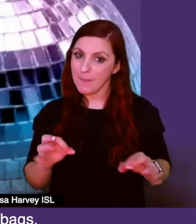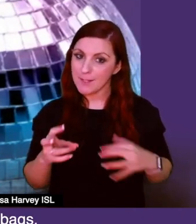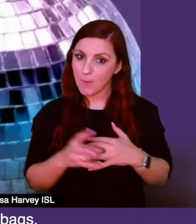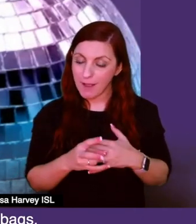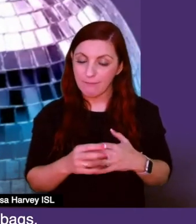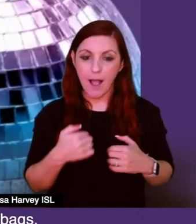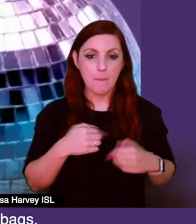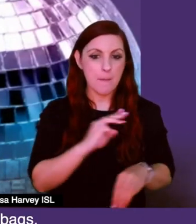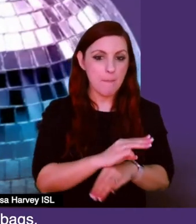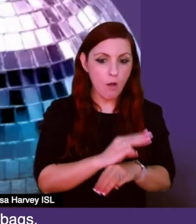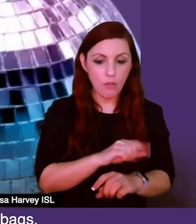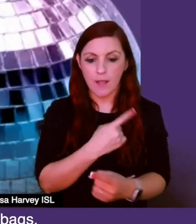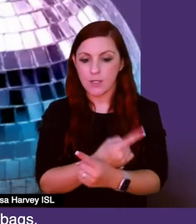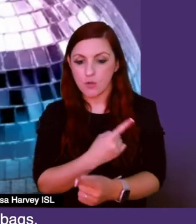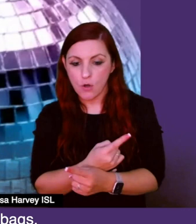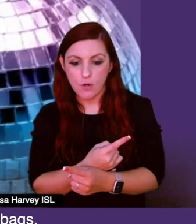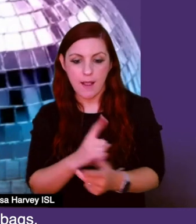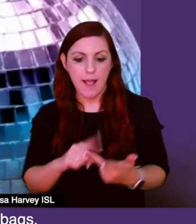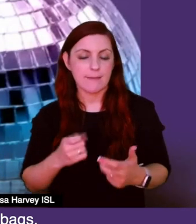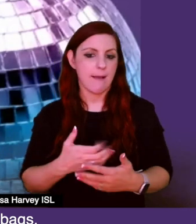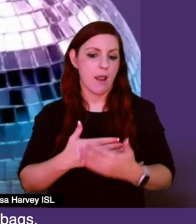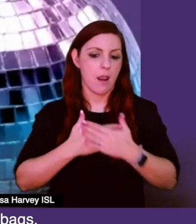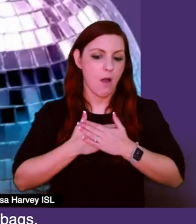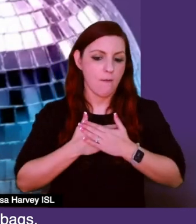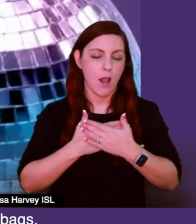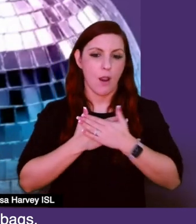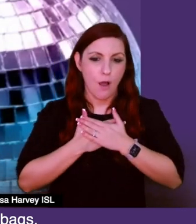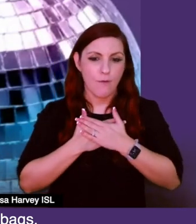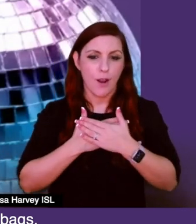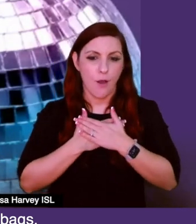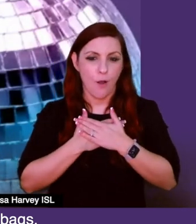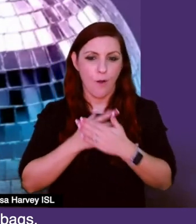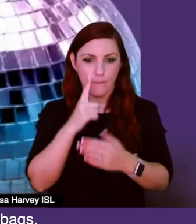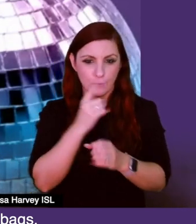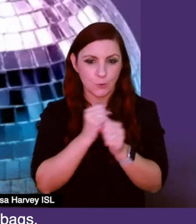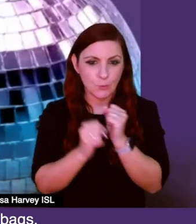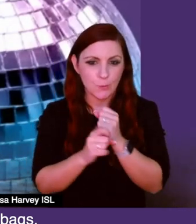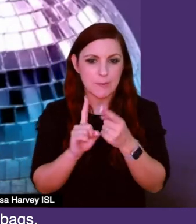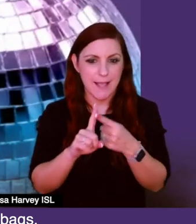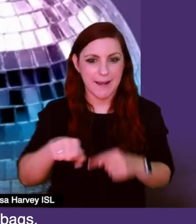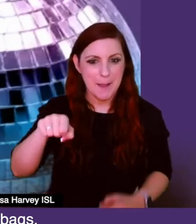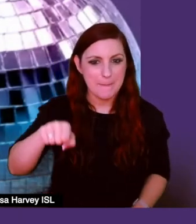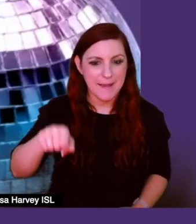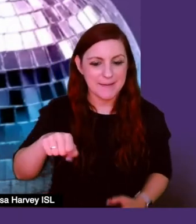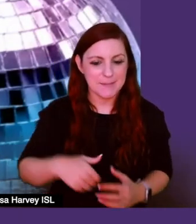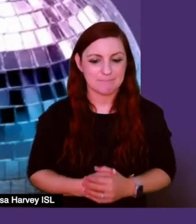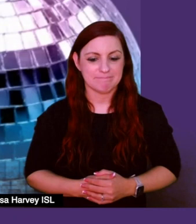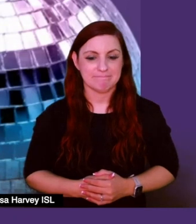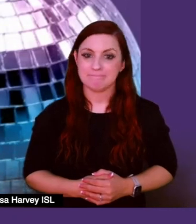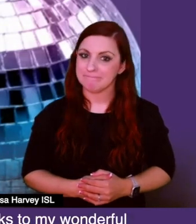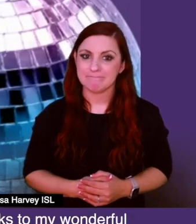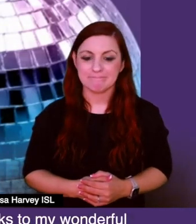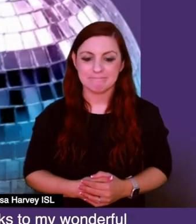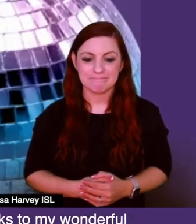a mother, a daughter, and I love shoes and handbags.